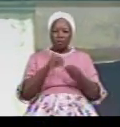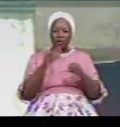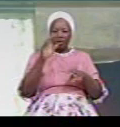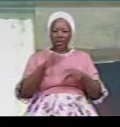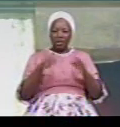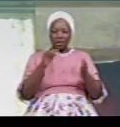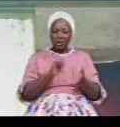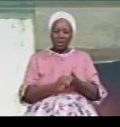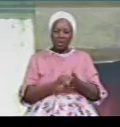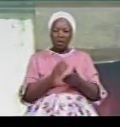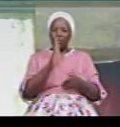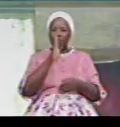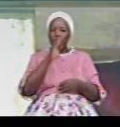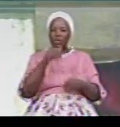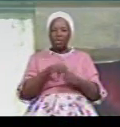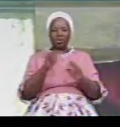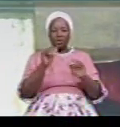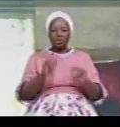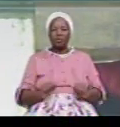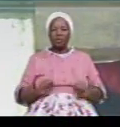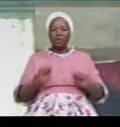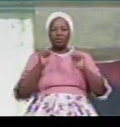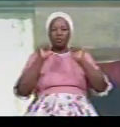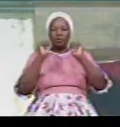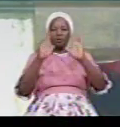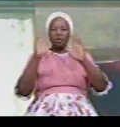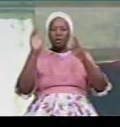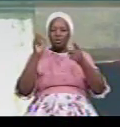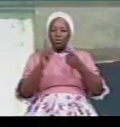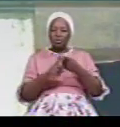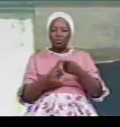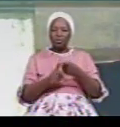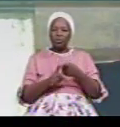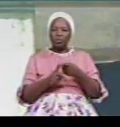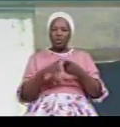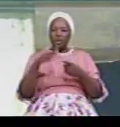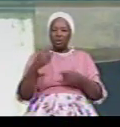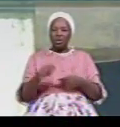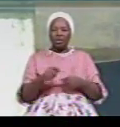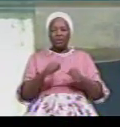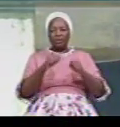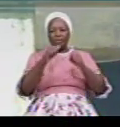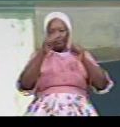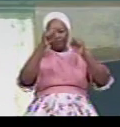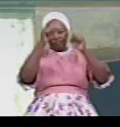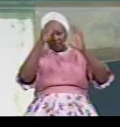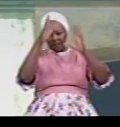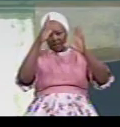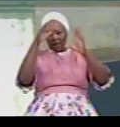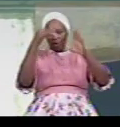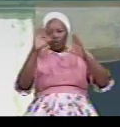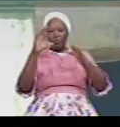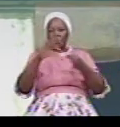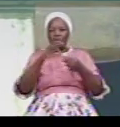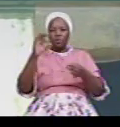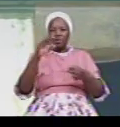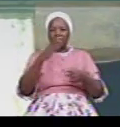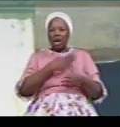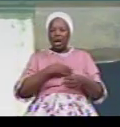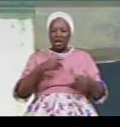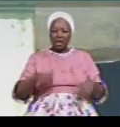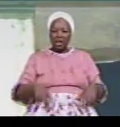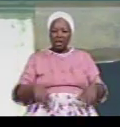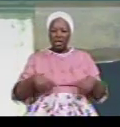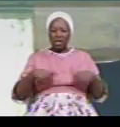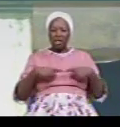in subjection unto the Father of spirits and live? Look